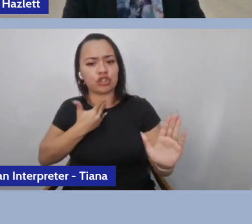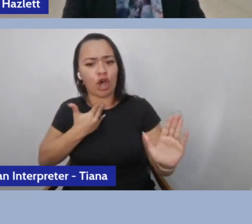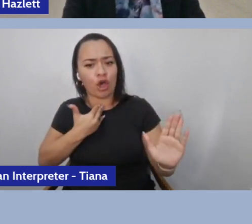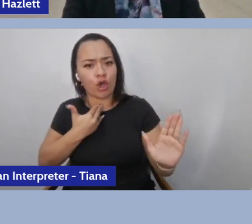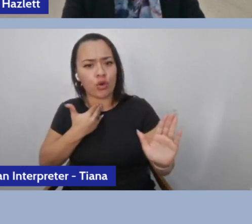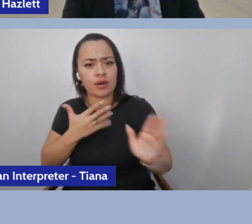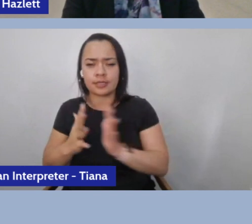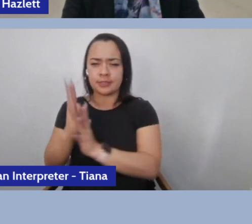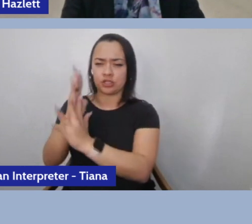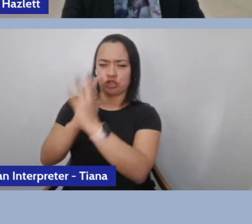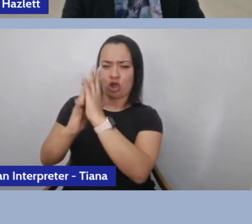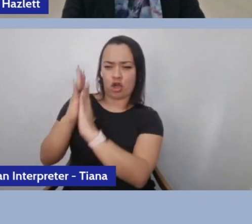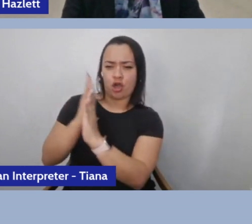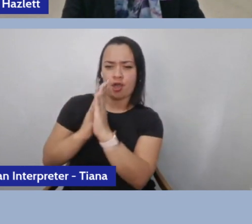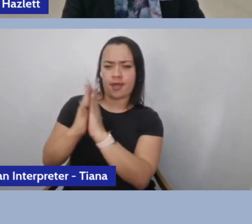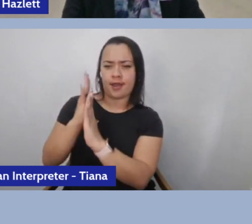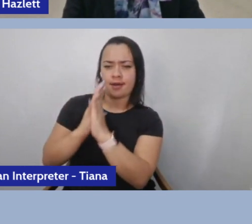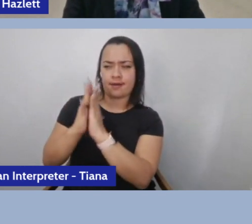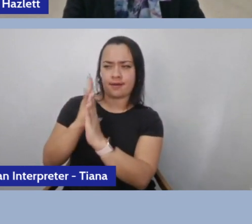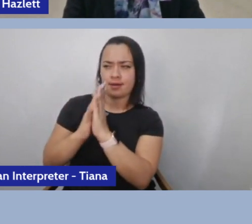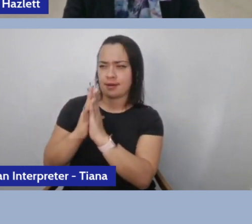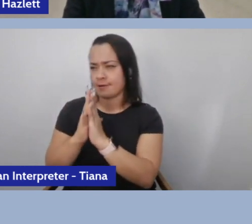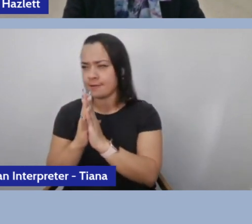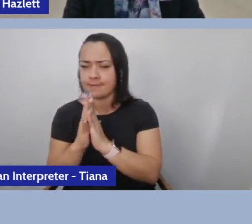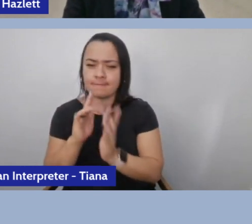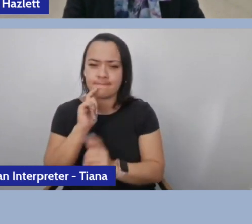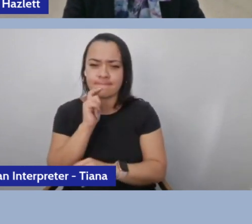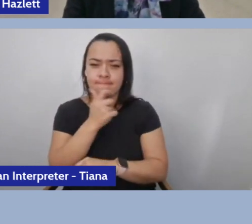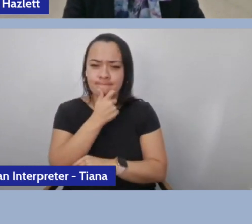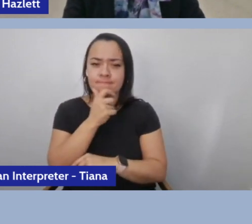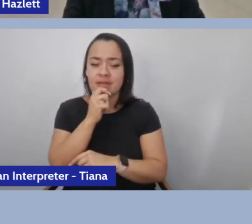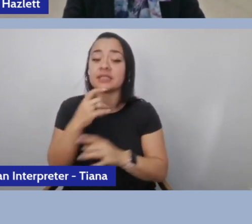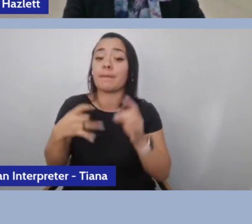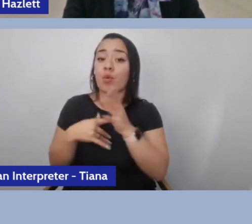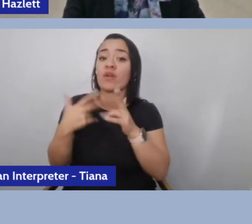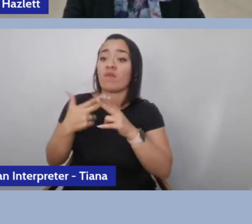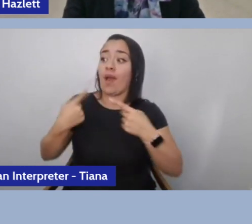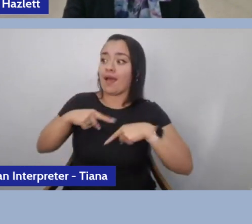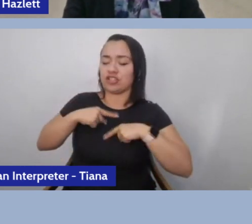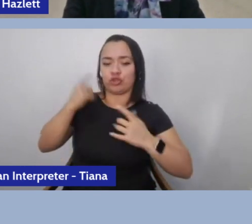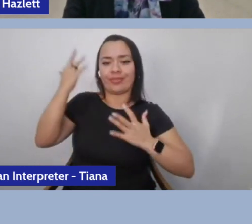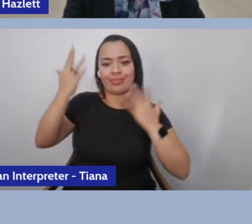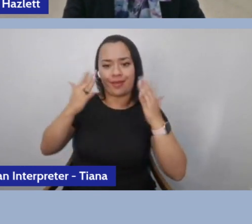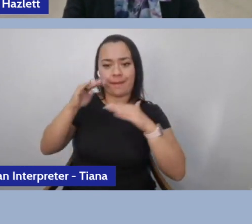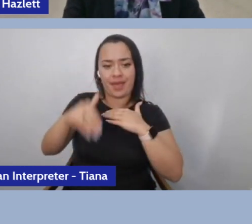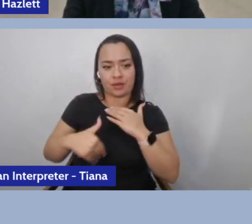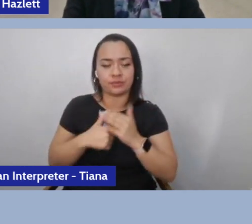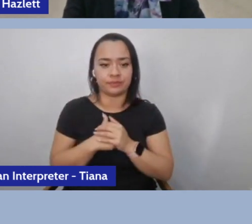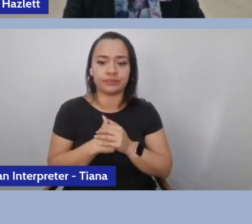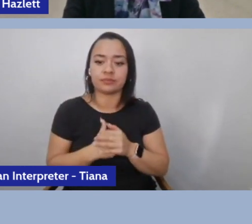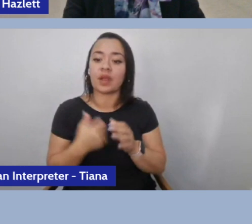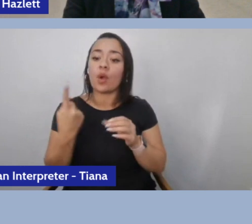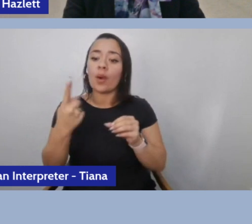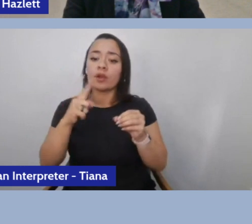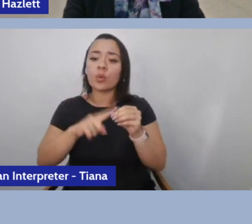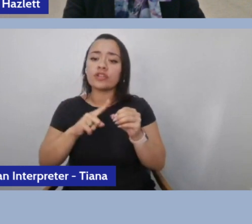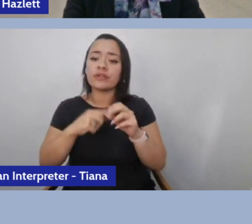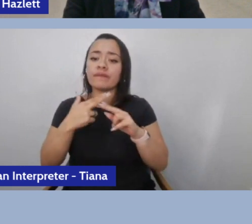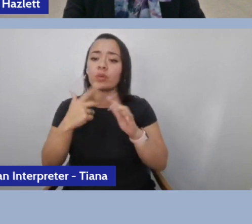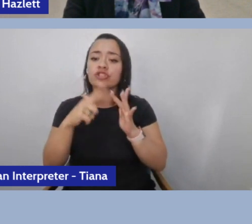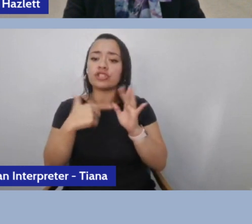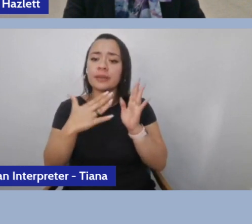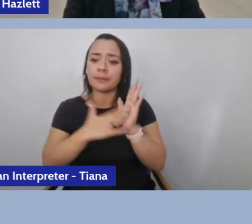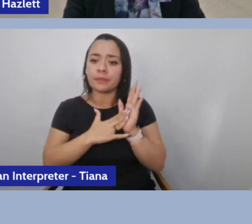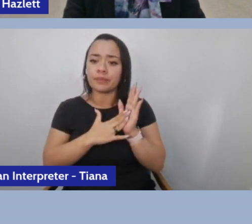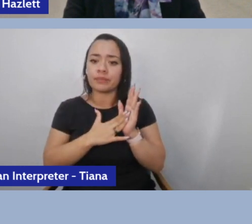to take into account. Thank you. I have a question for Jim. Is